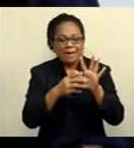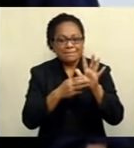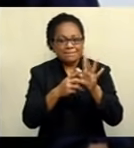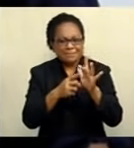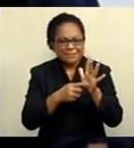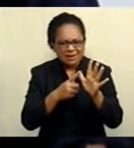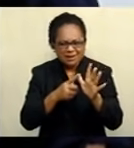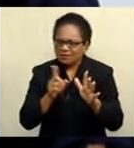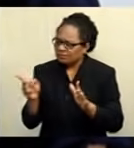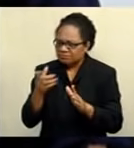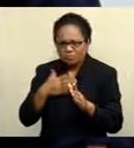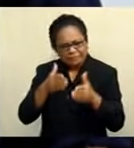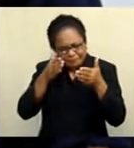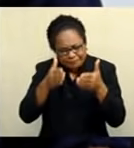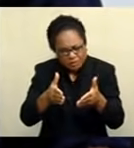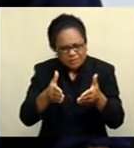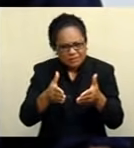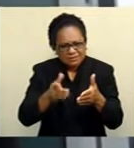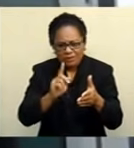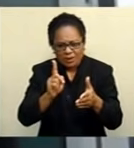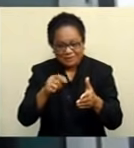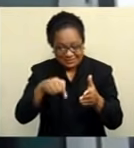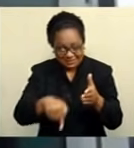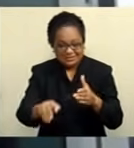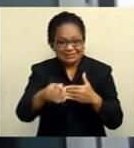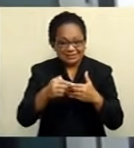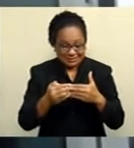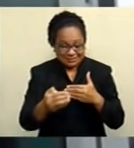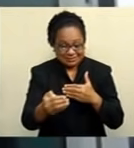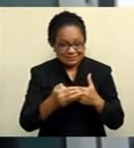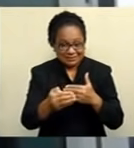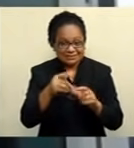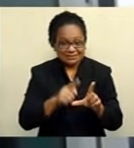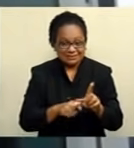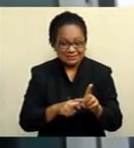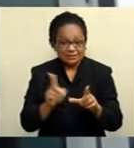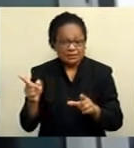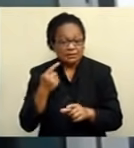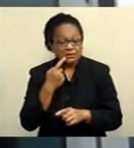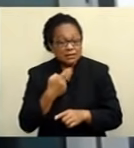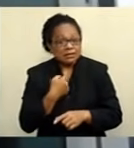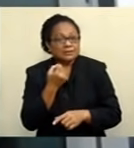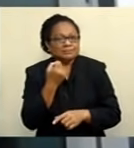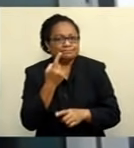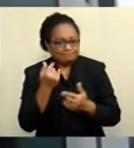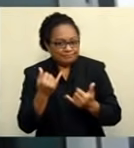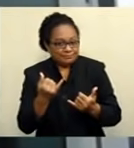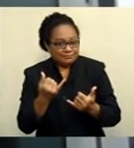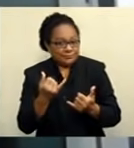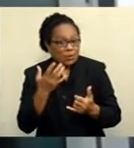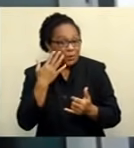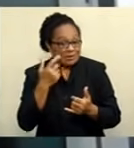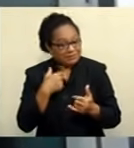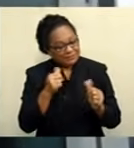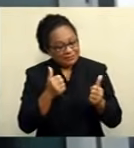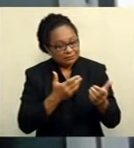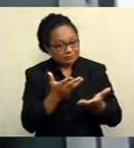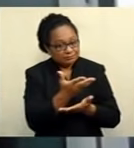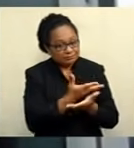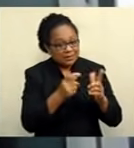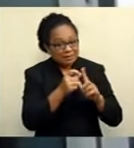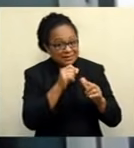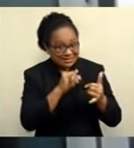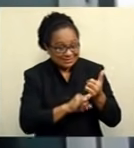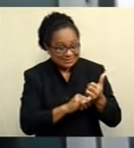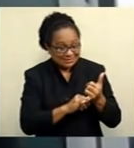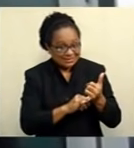want to focus on in this financial year? I do realize after discussing with the Permanent Secretary and the Head of Sections,